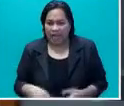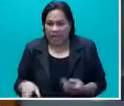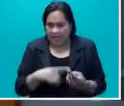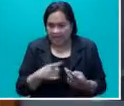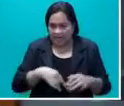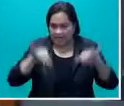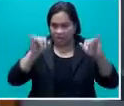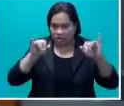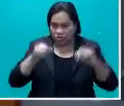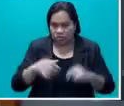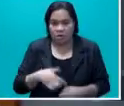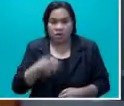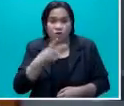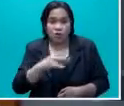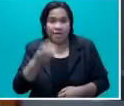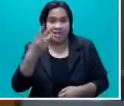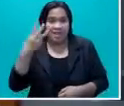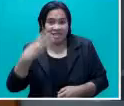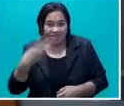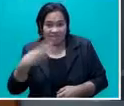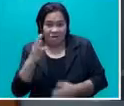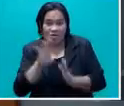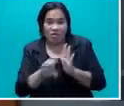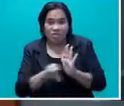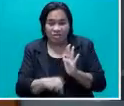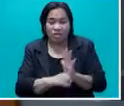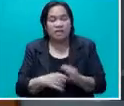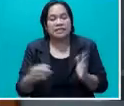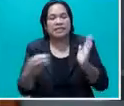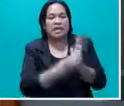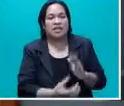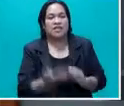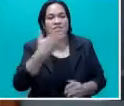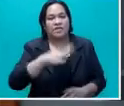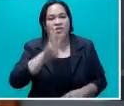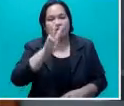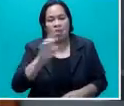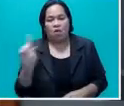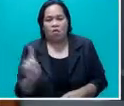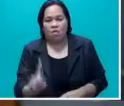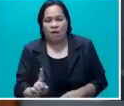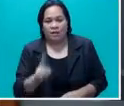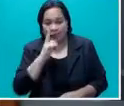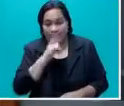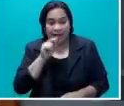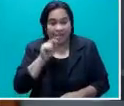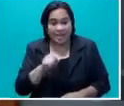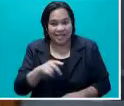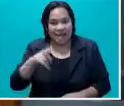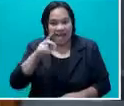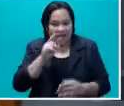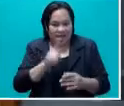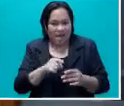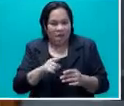brought about by this 2013 Constitution is Section 53(1), and that is the single national